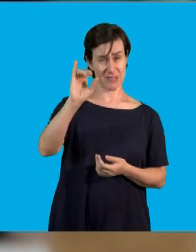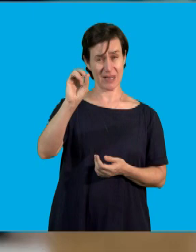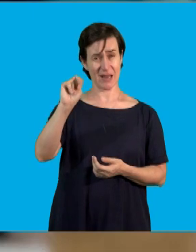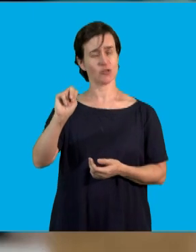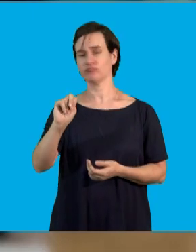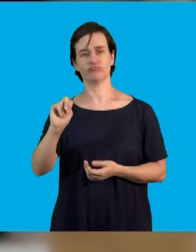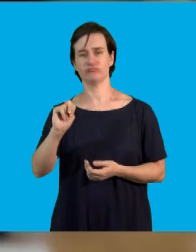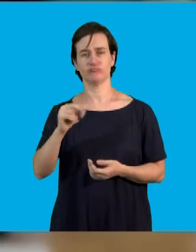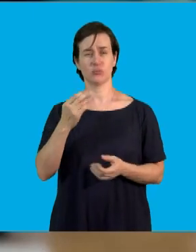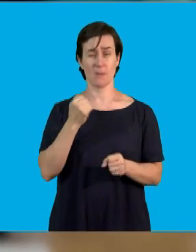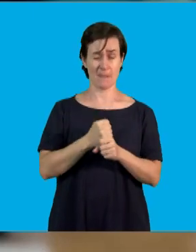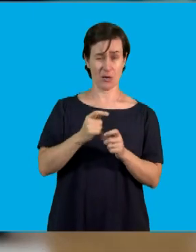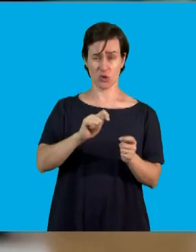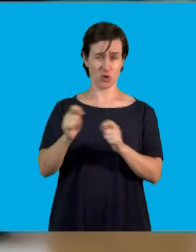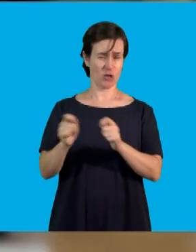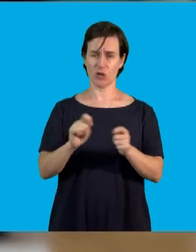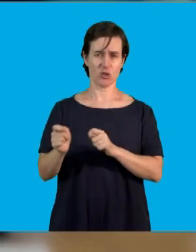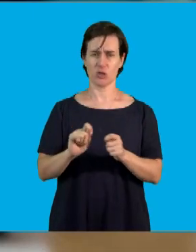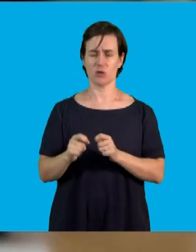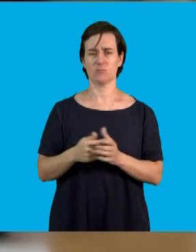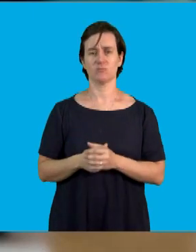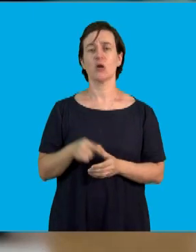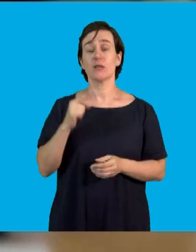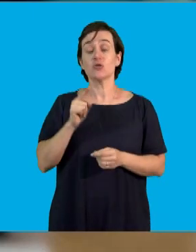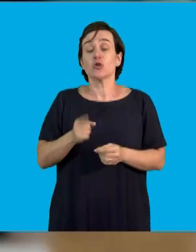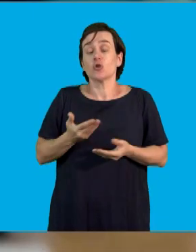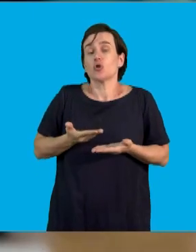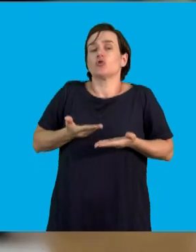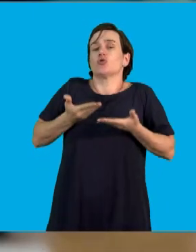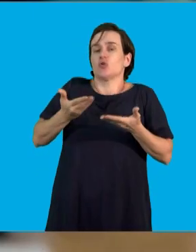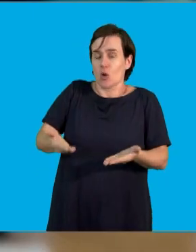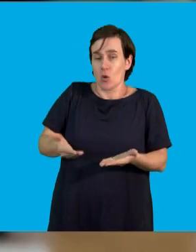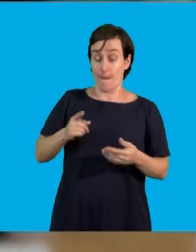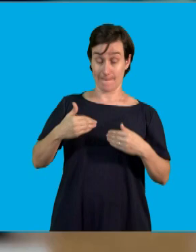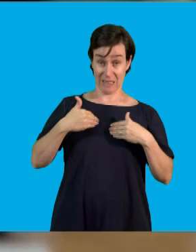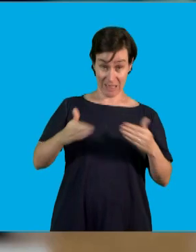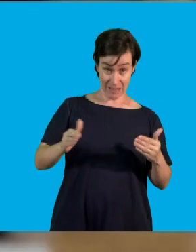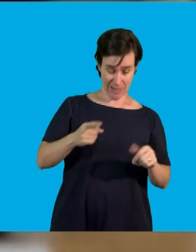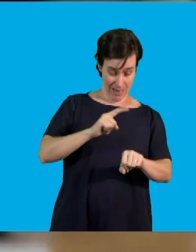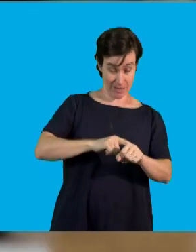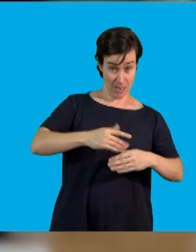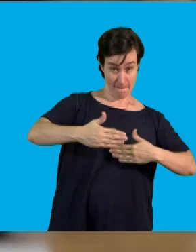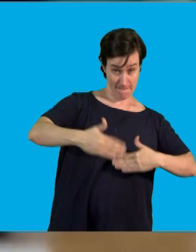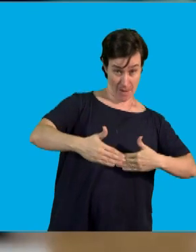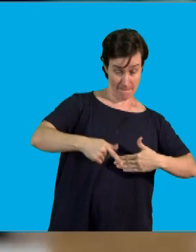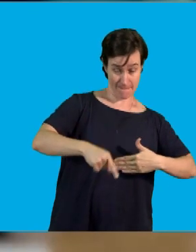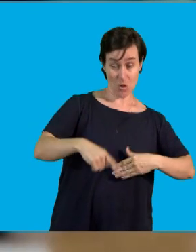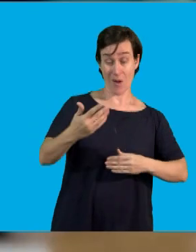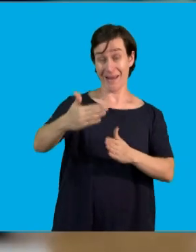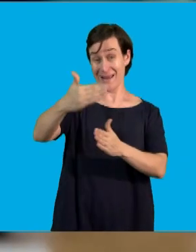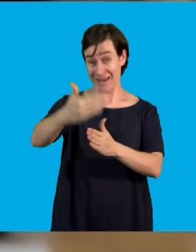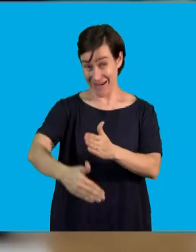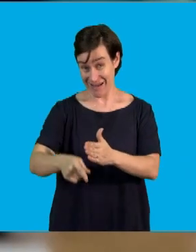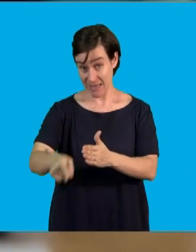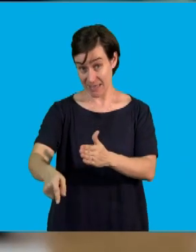make any change in your banking balance, but they only show you at the beginning of your accounting period